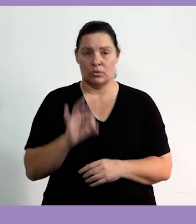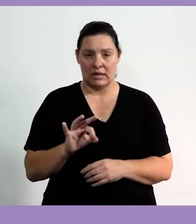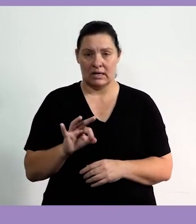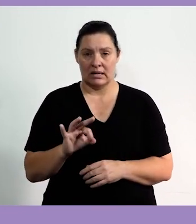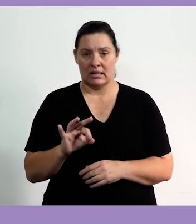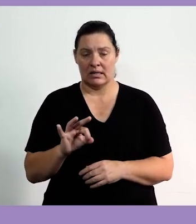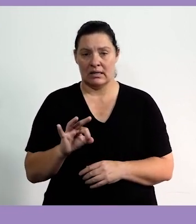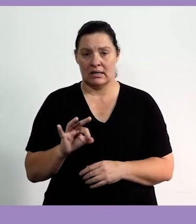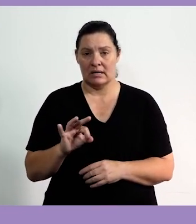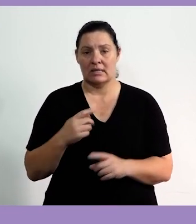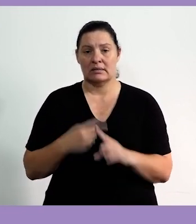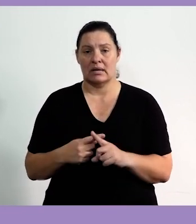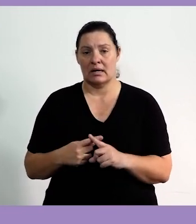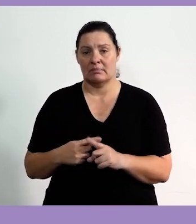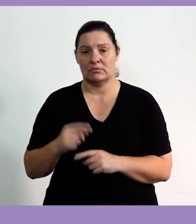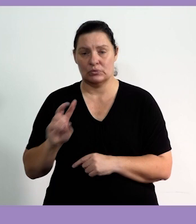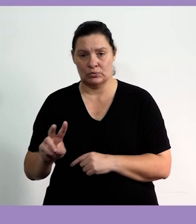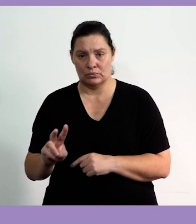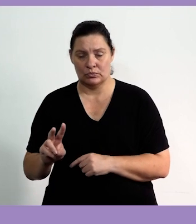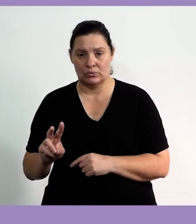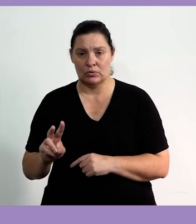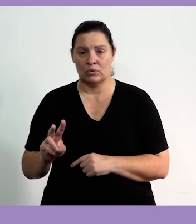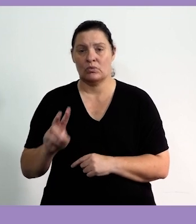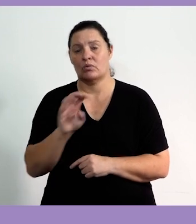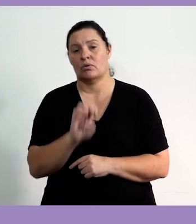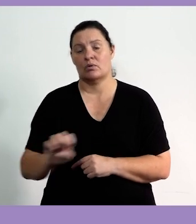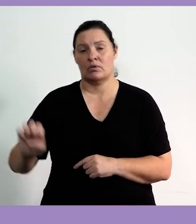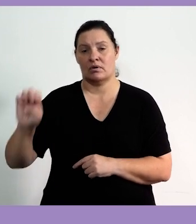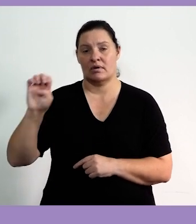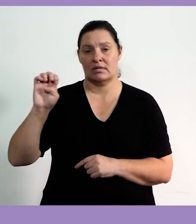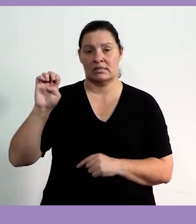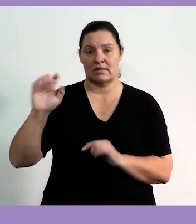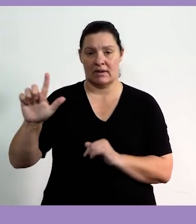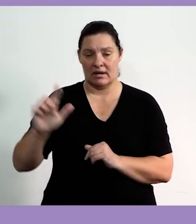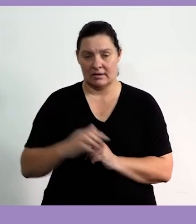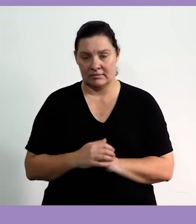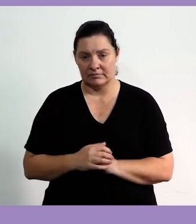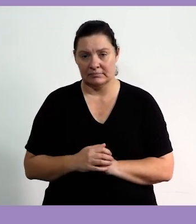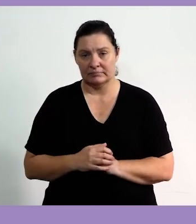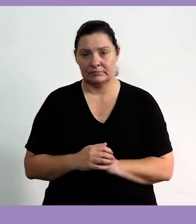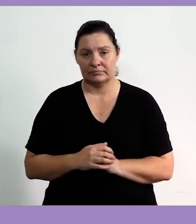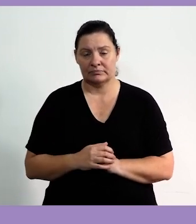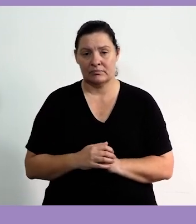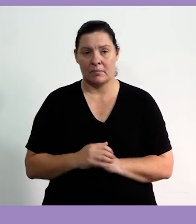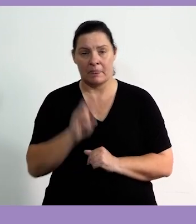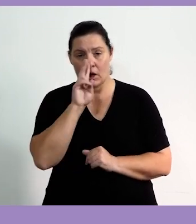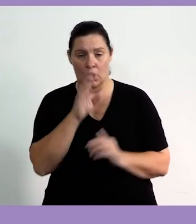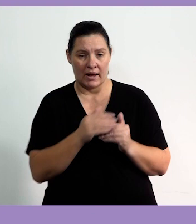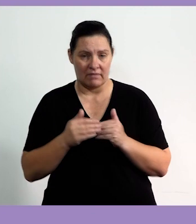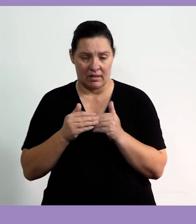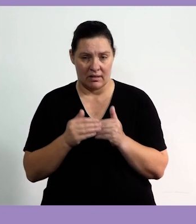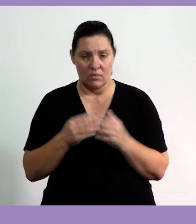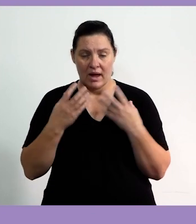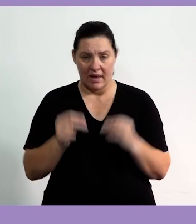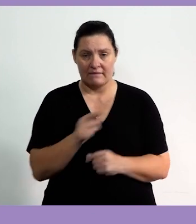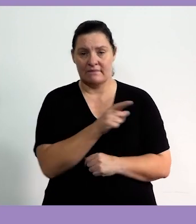multiplied by, again, 3 multiplied by 2 raised to the exponent 7. Now, if you